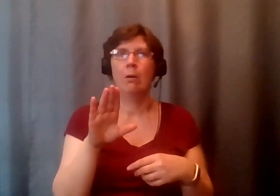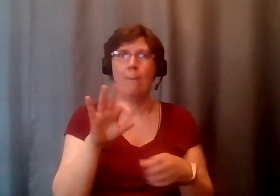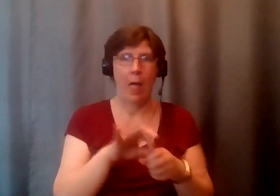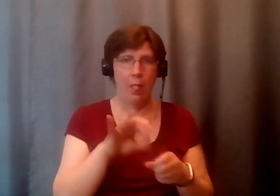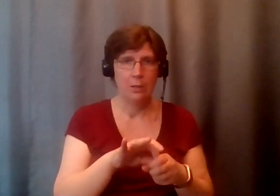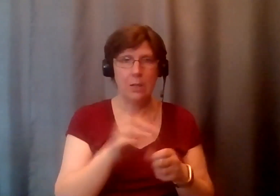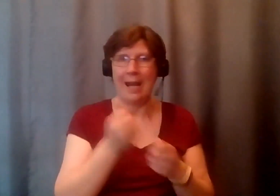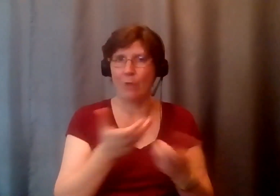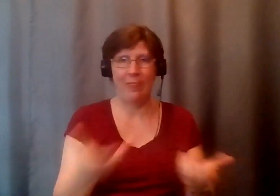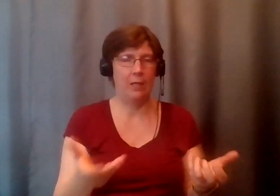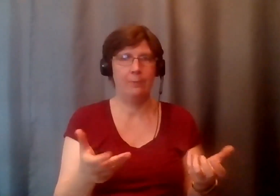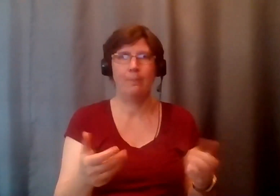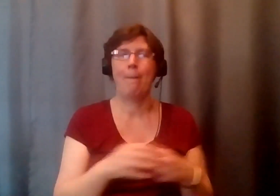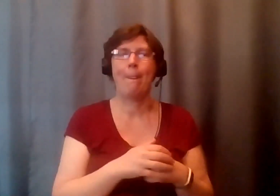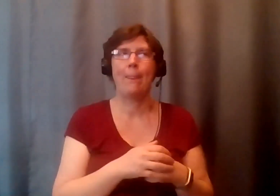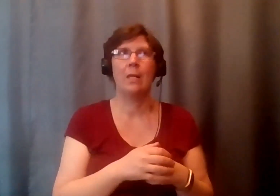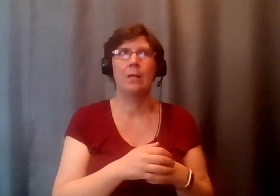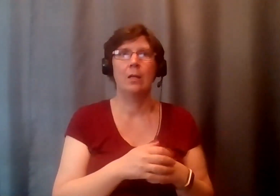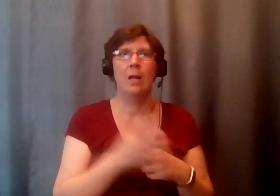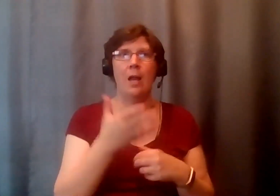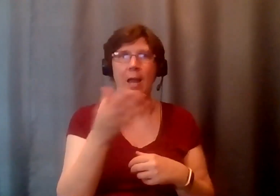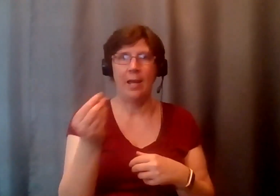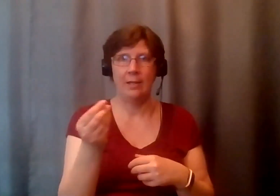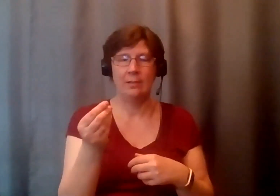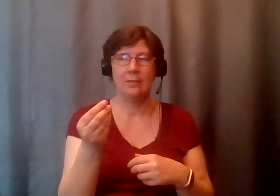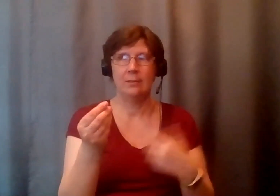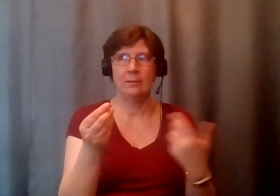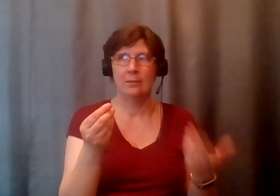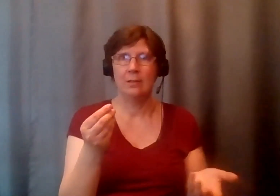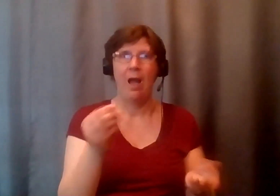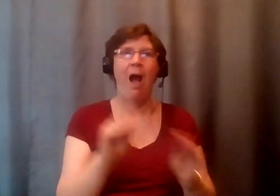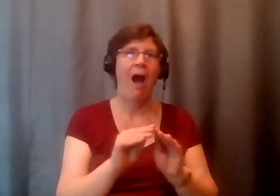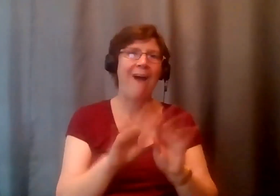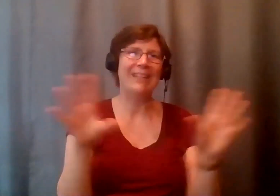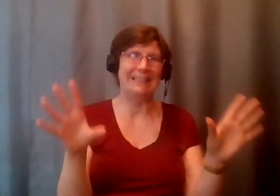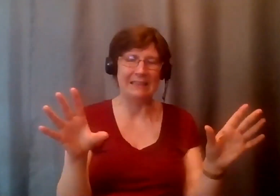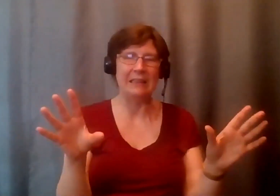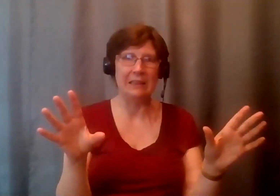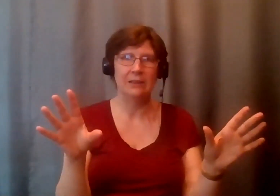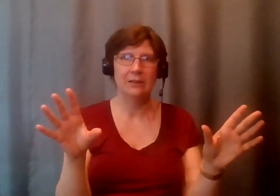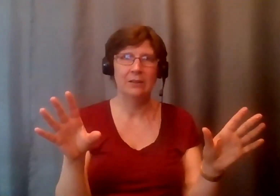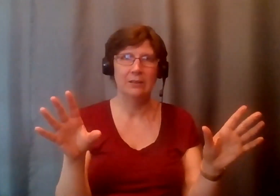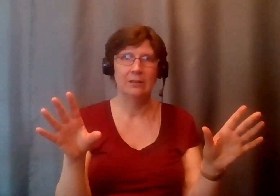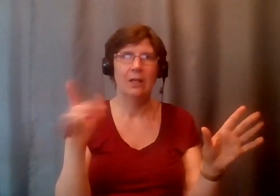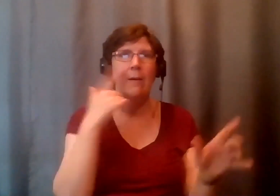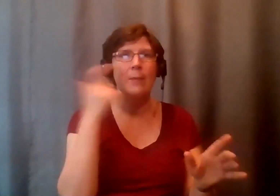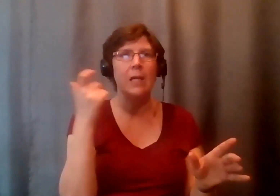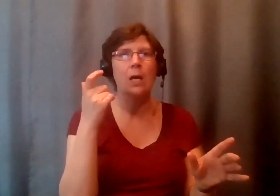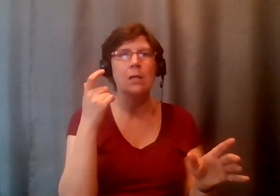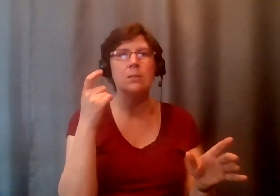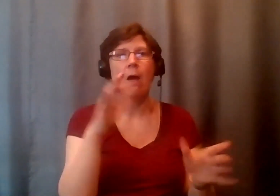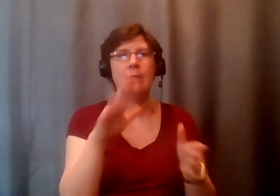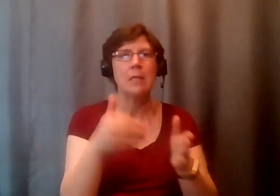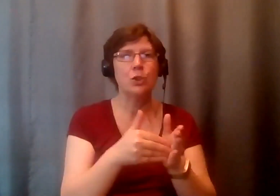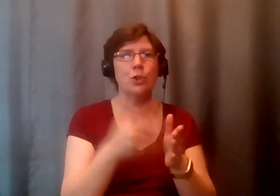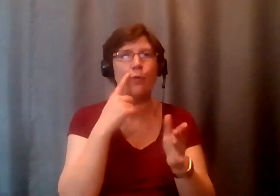and everything. And, you know, obviously, because of the Centers for